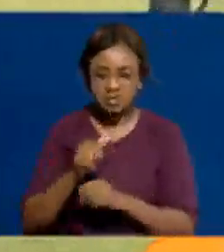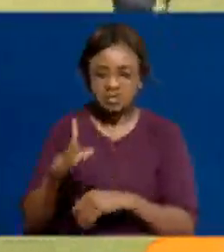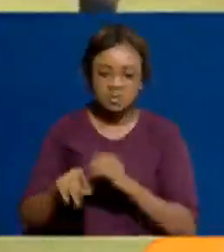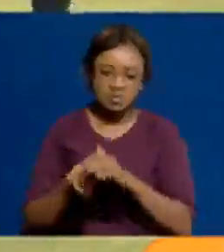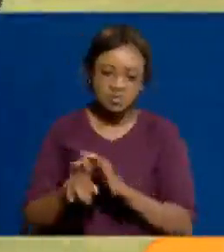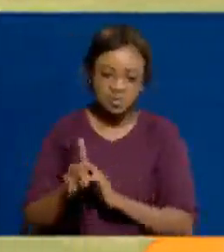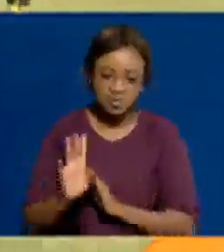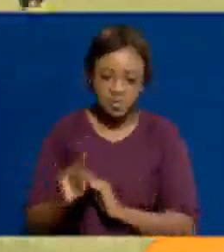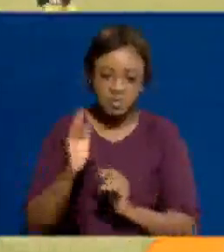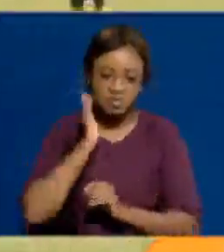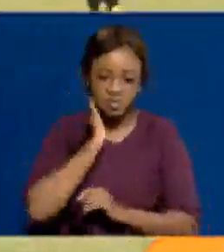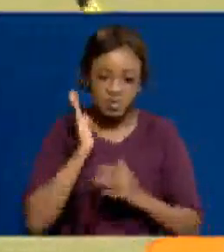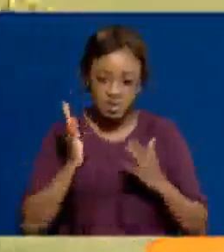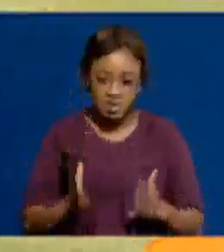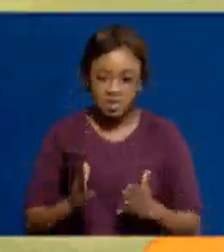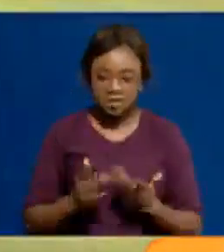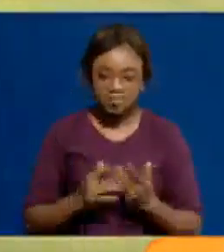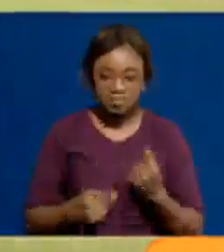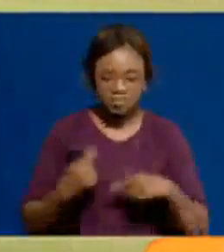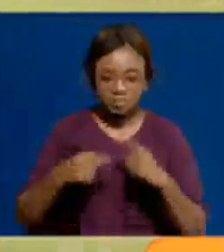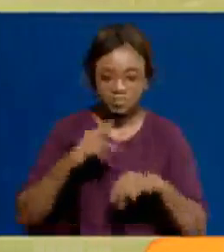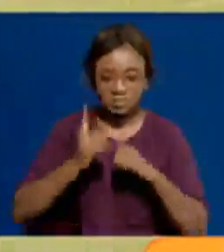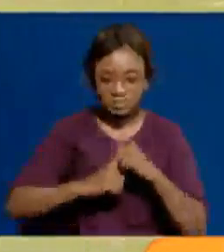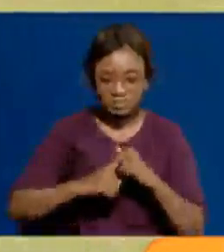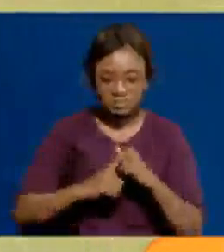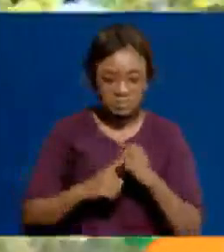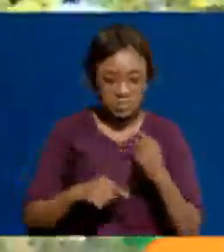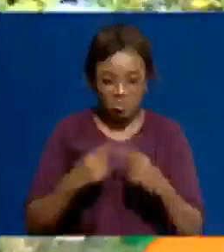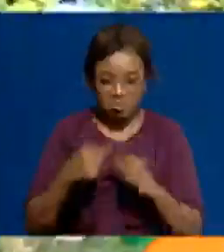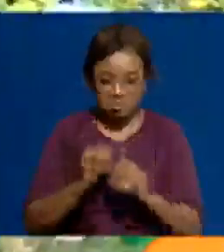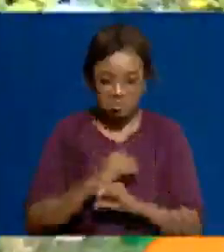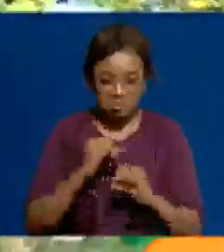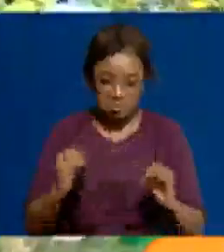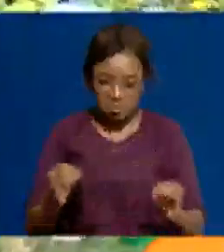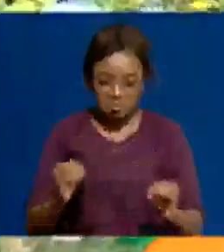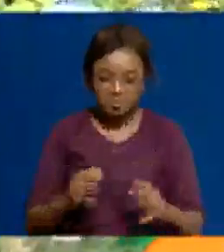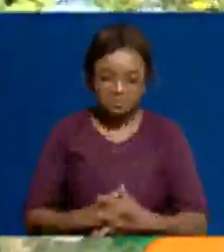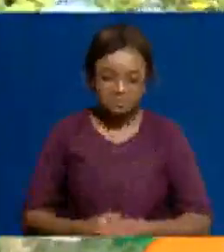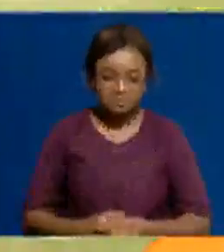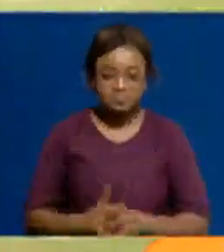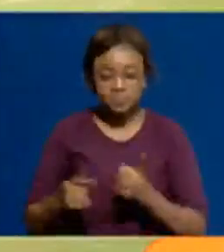Semo. Murang’a has now gone 6 matches without a win, drawing 3 and losing 3.